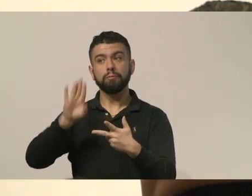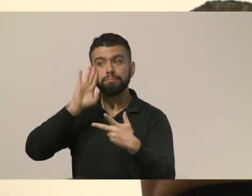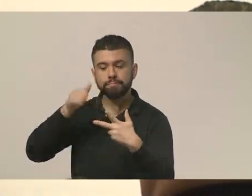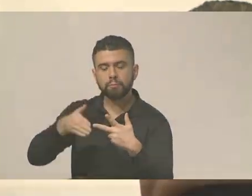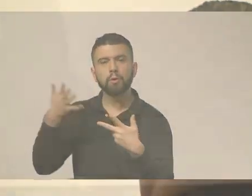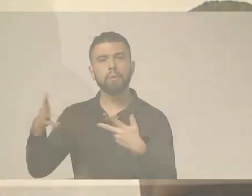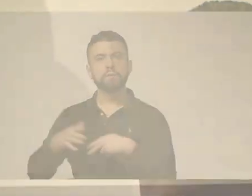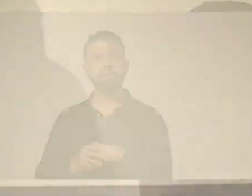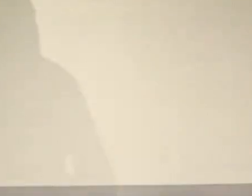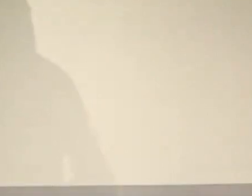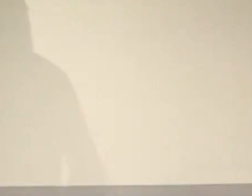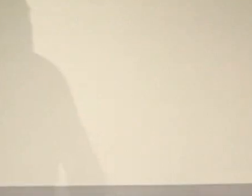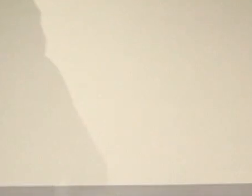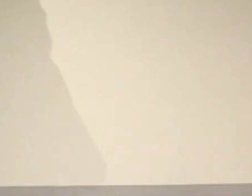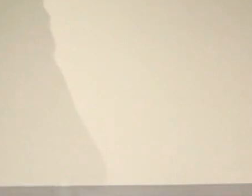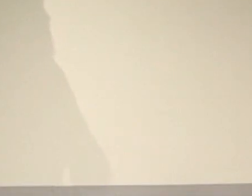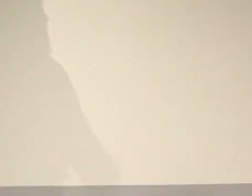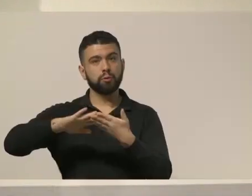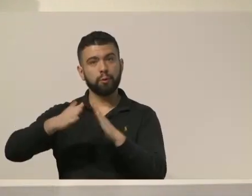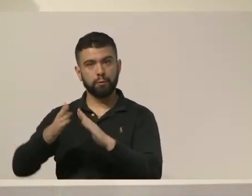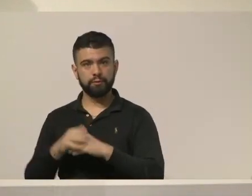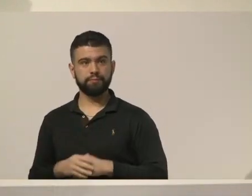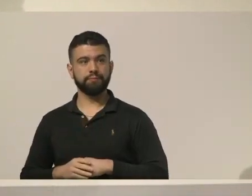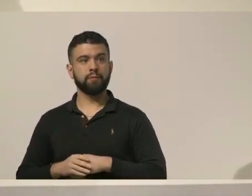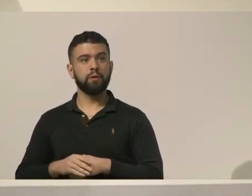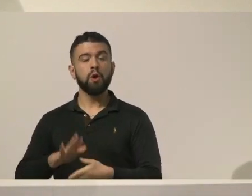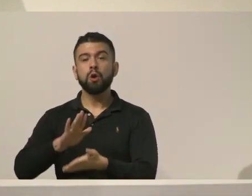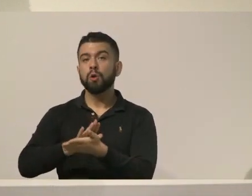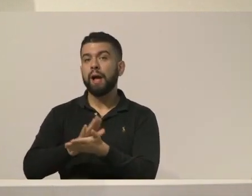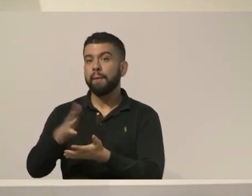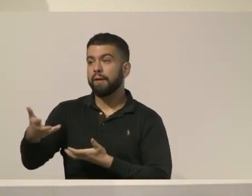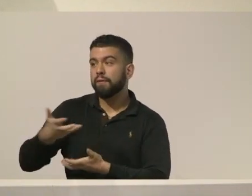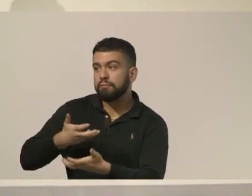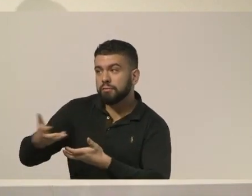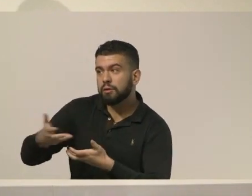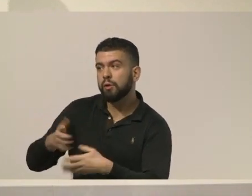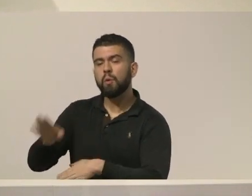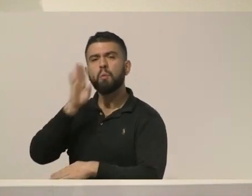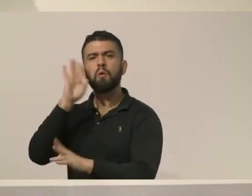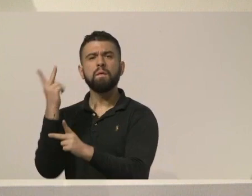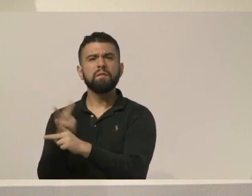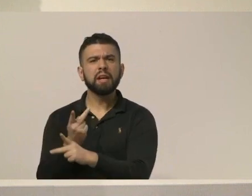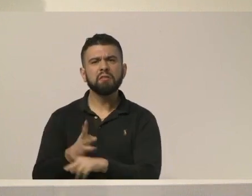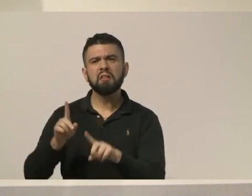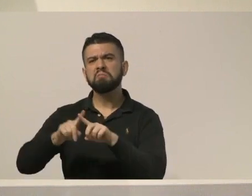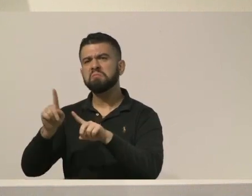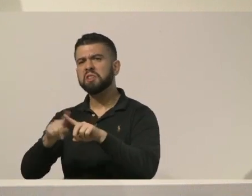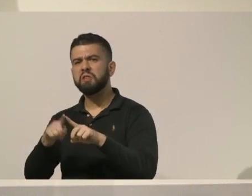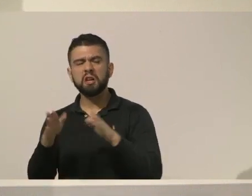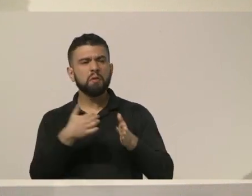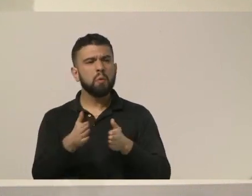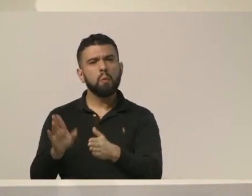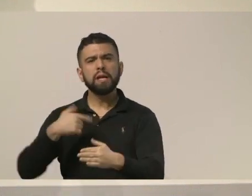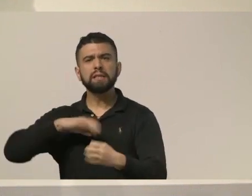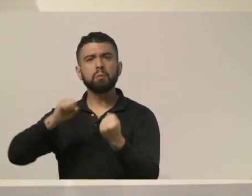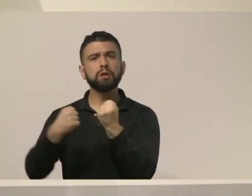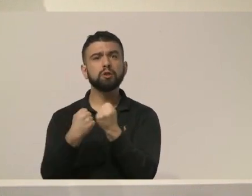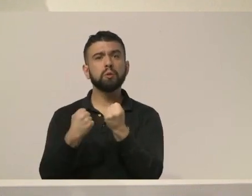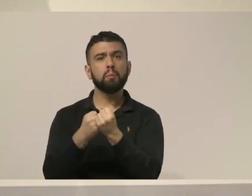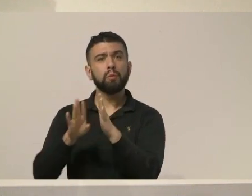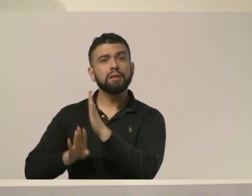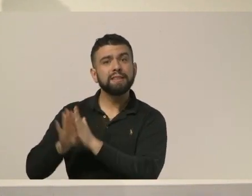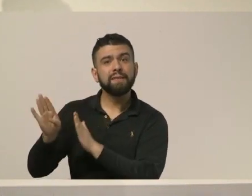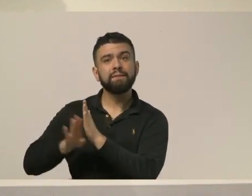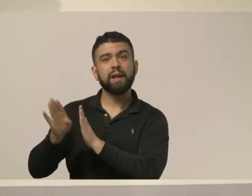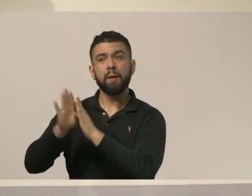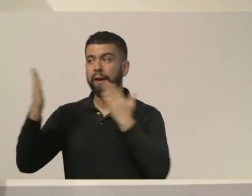community. Academic affairs will be taking stock of the ways that we support, develop, and promote faculty and